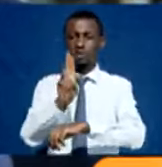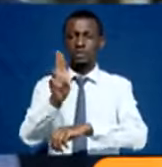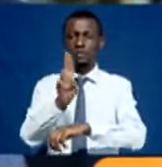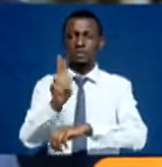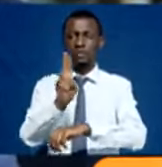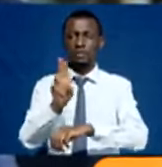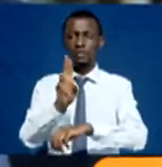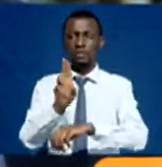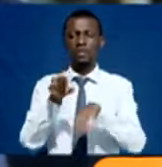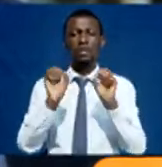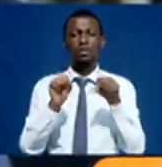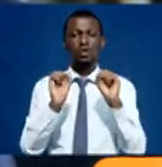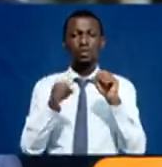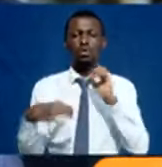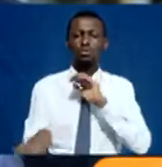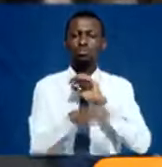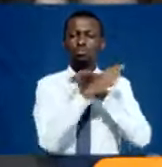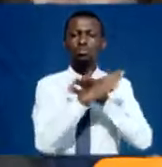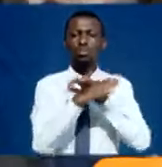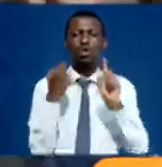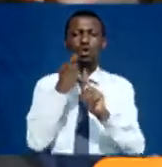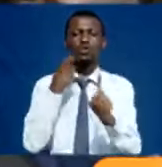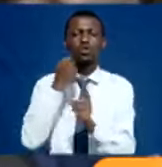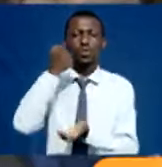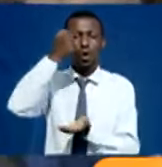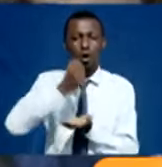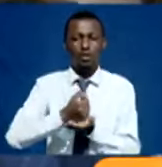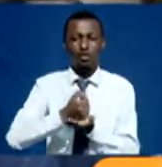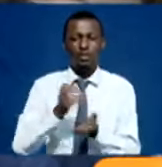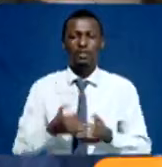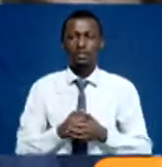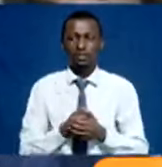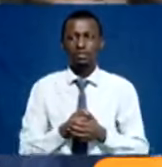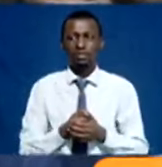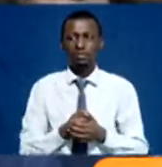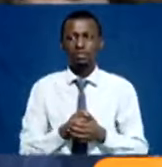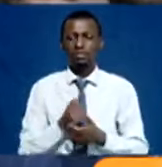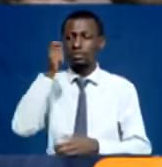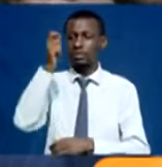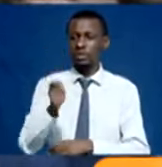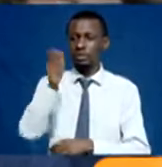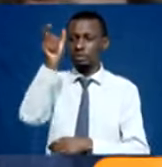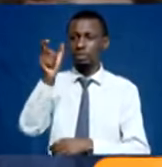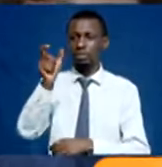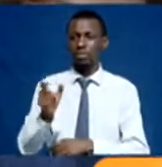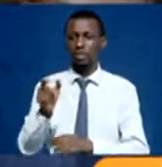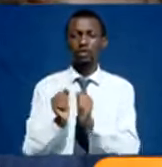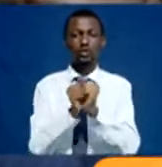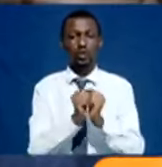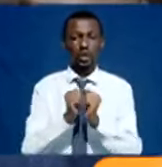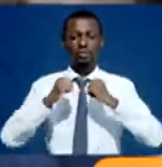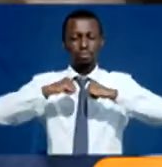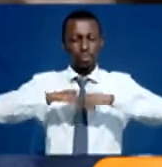use so that she can be removed from office. We invoked the same provisions, and the judges agreed with us